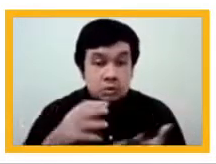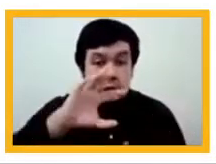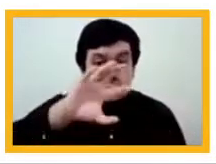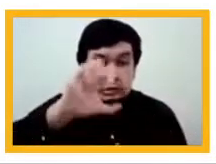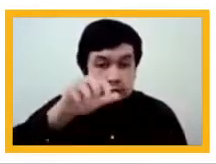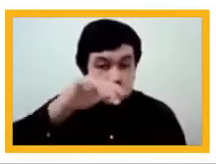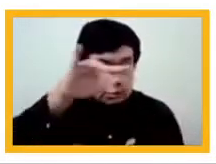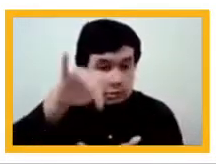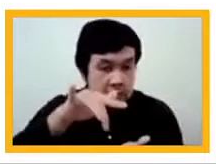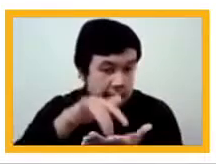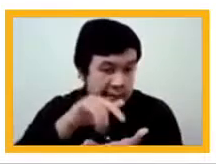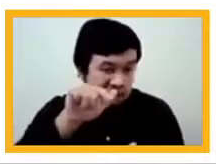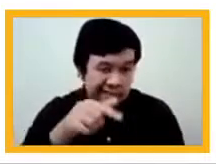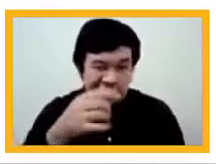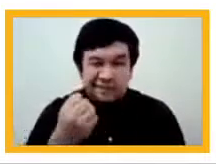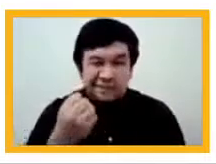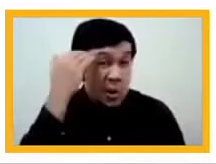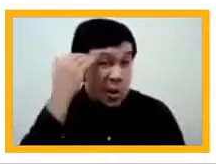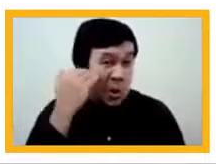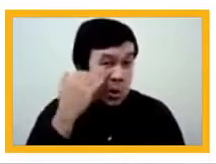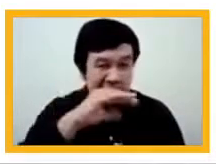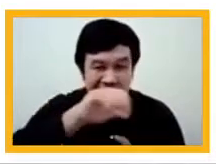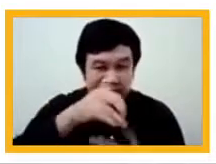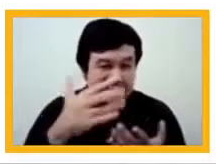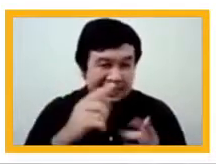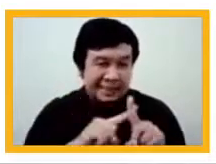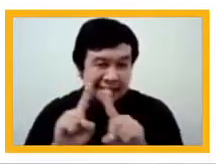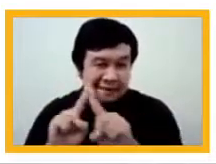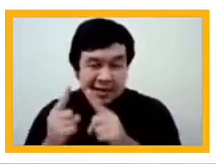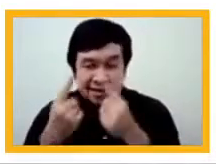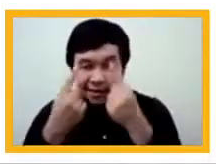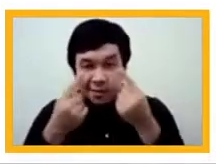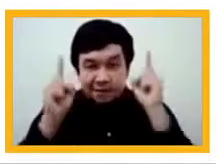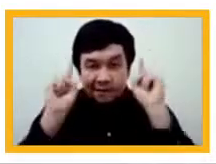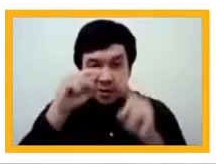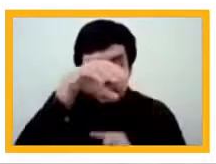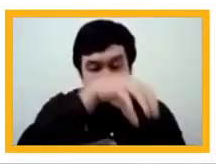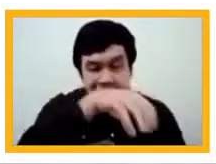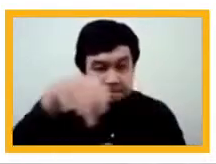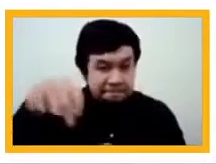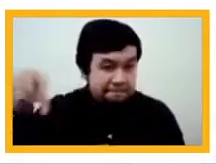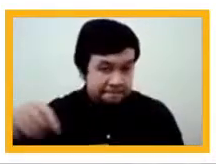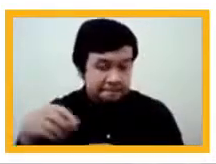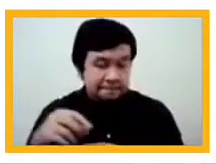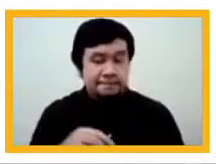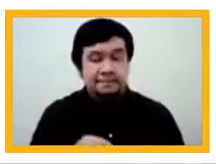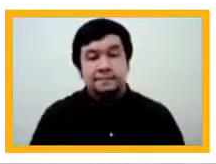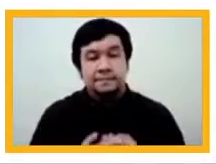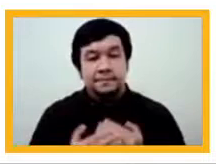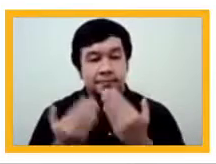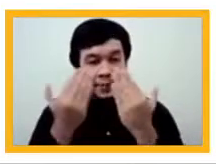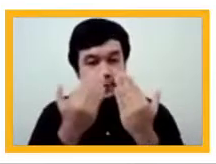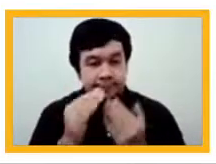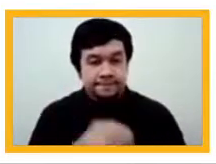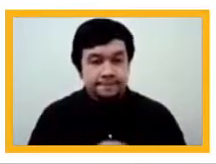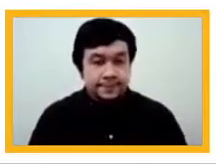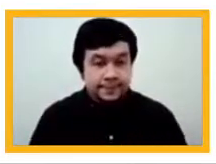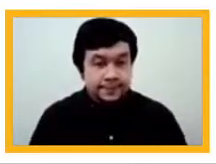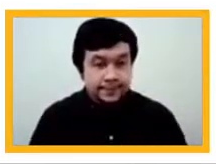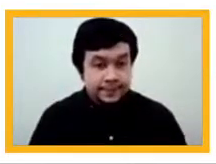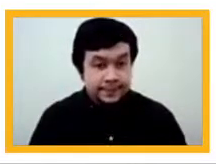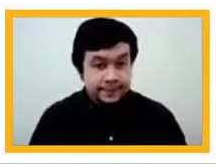And in Seoul, Gyeonggi, the capital area, we have around 10 universities, such university,